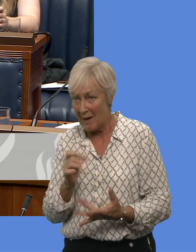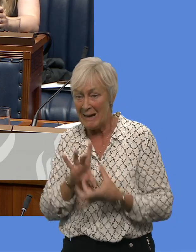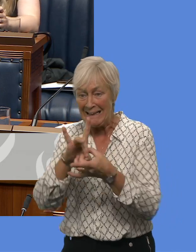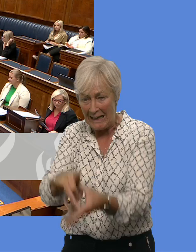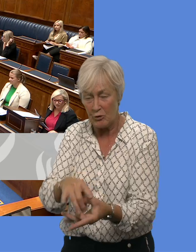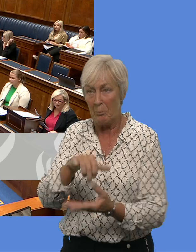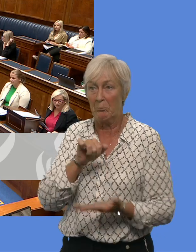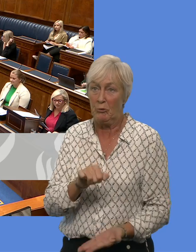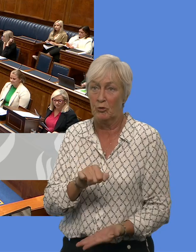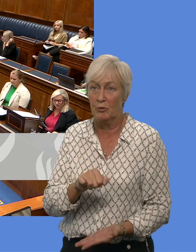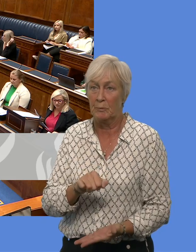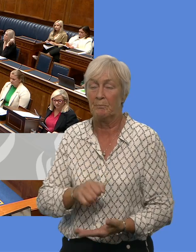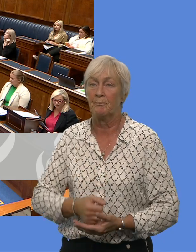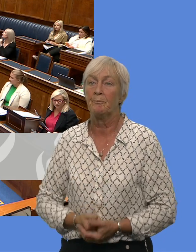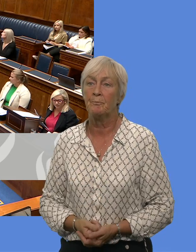Bobby Butler.